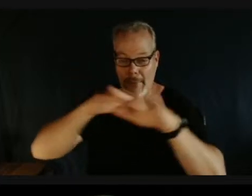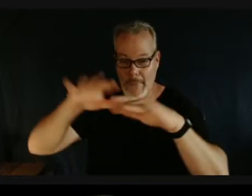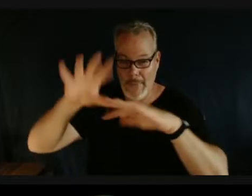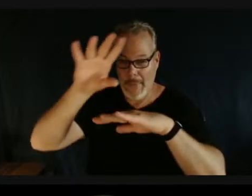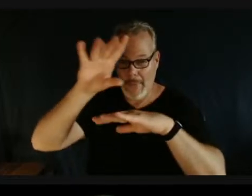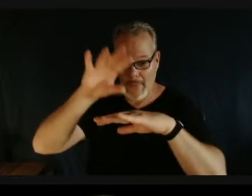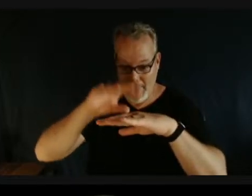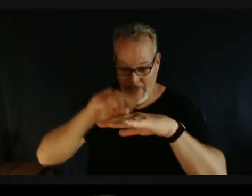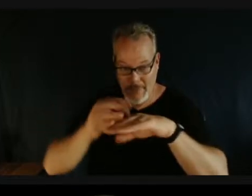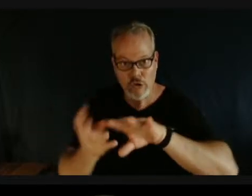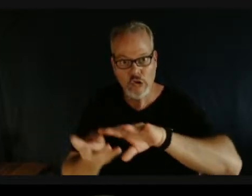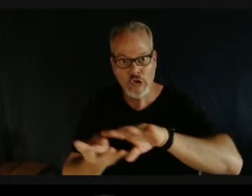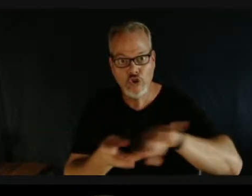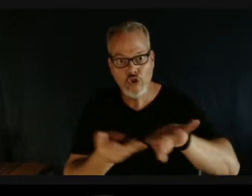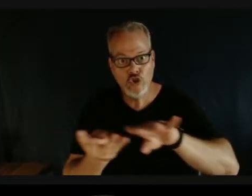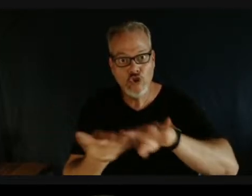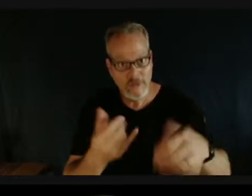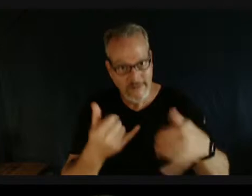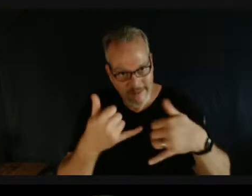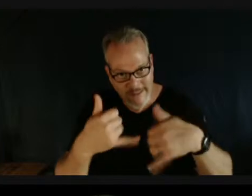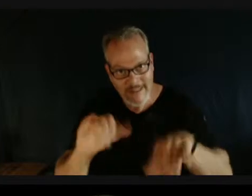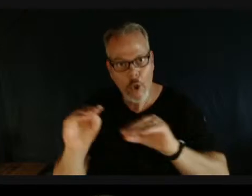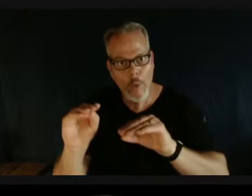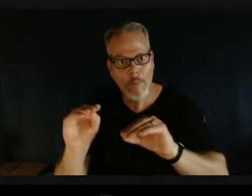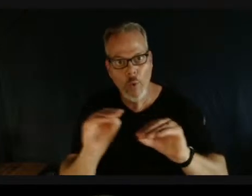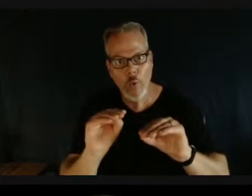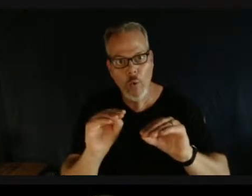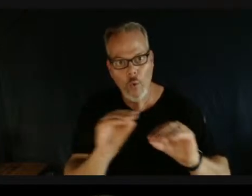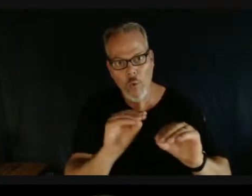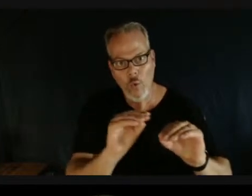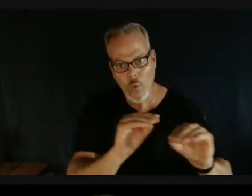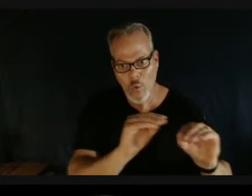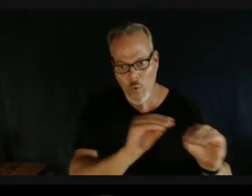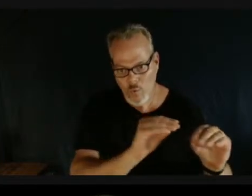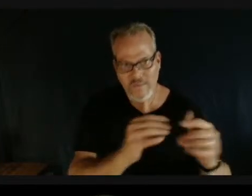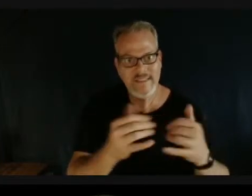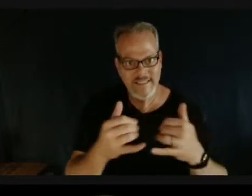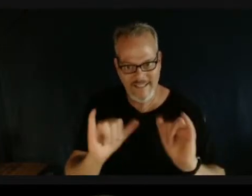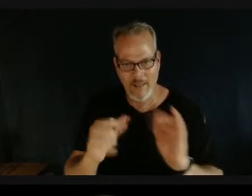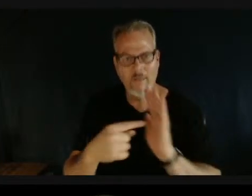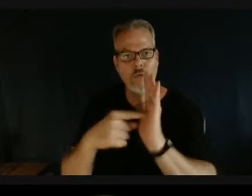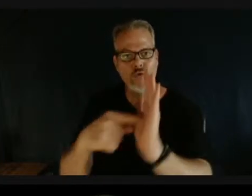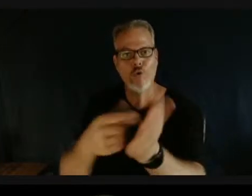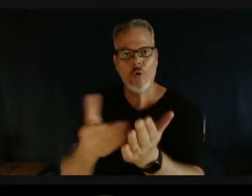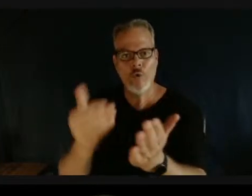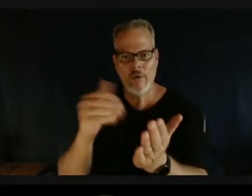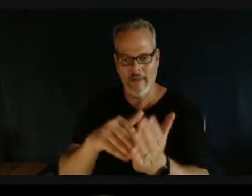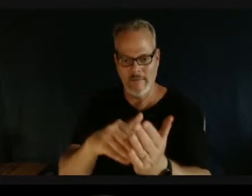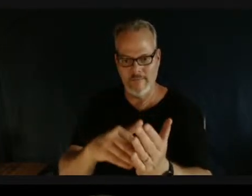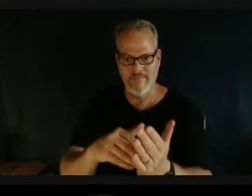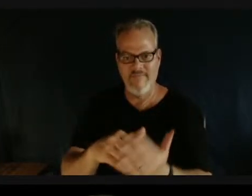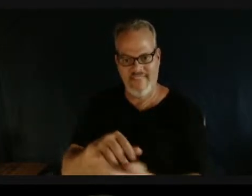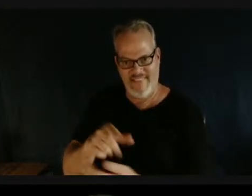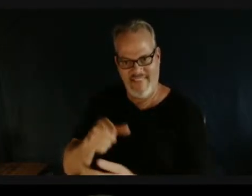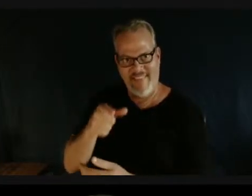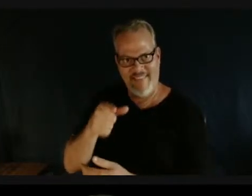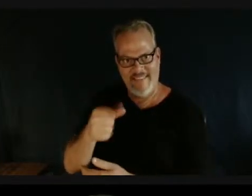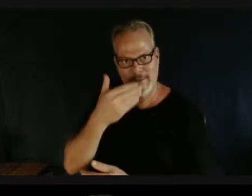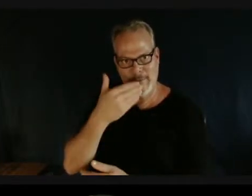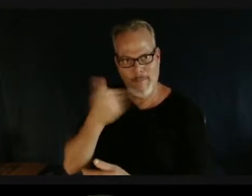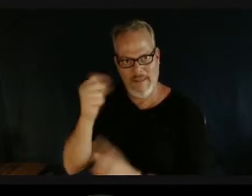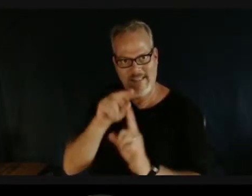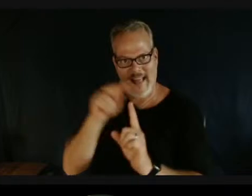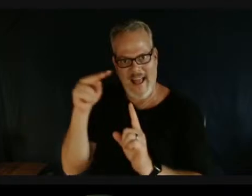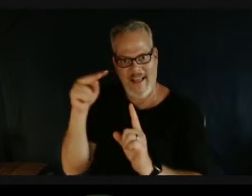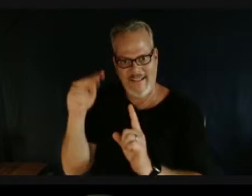its own weight and fluidity. Let me do that one more time, since this is one of the best angles we have. Nice